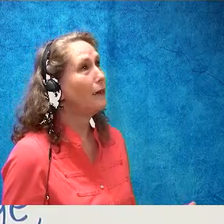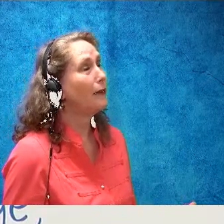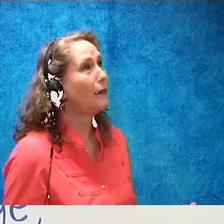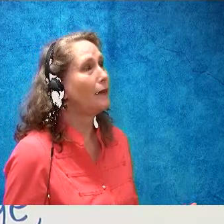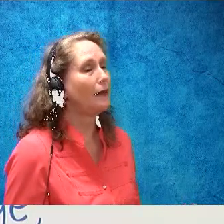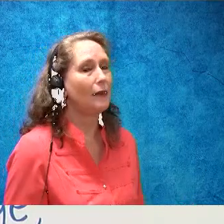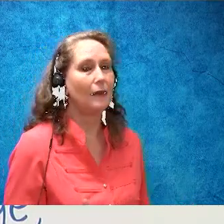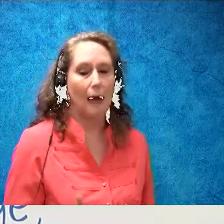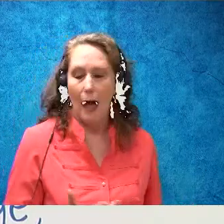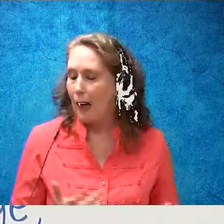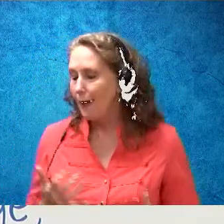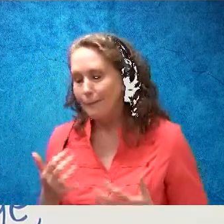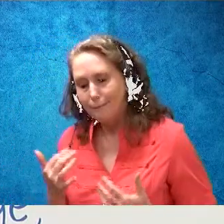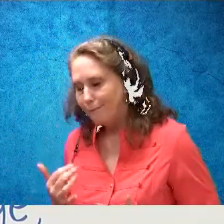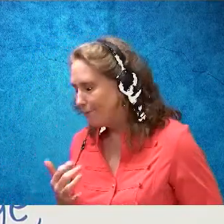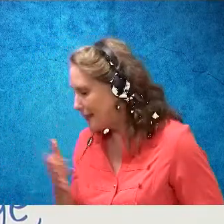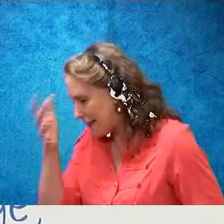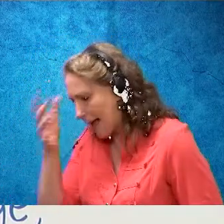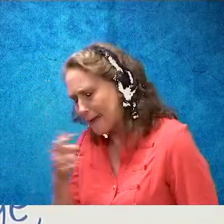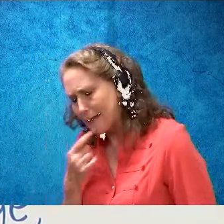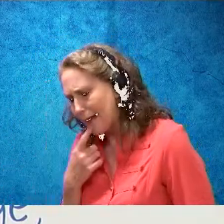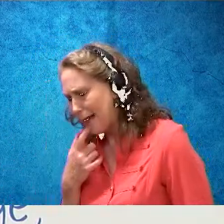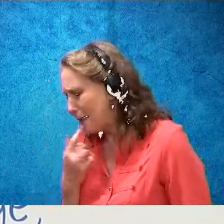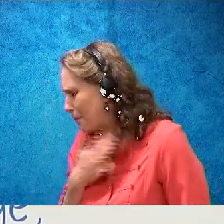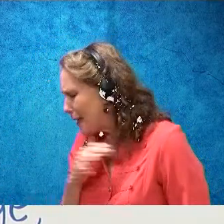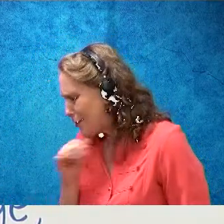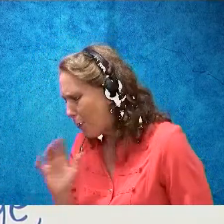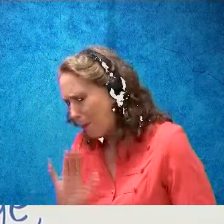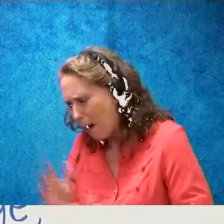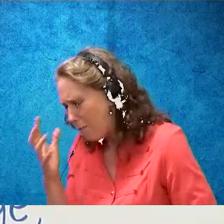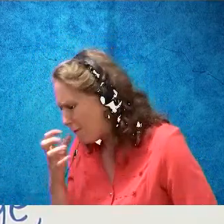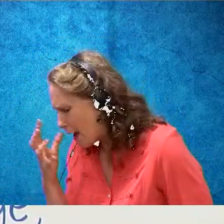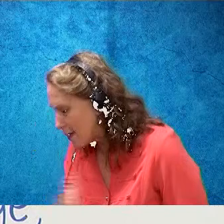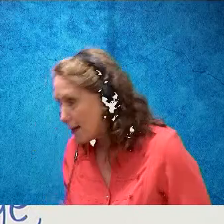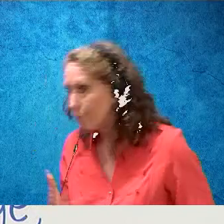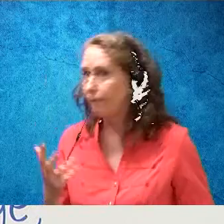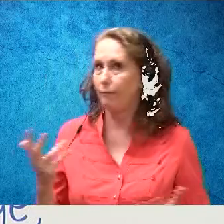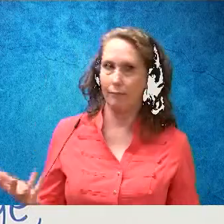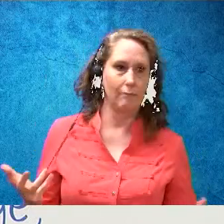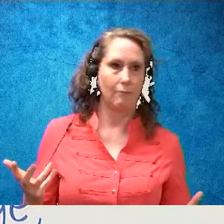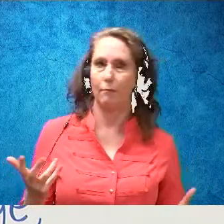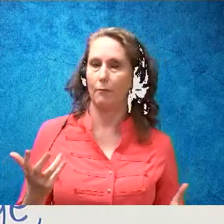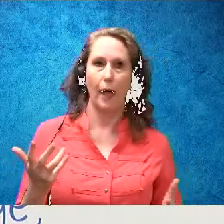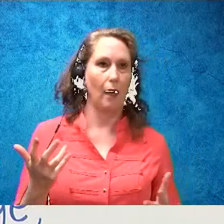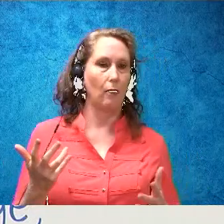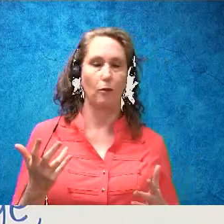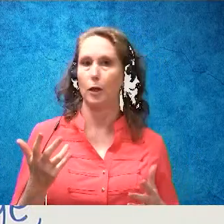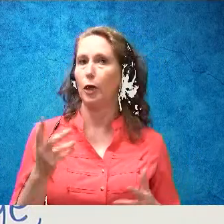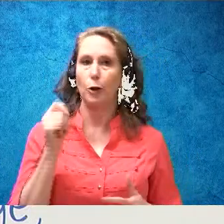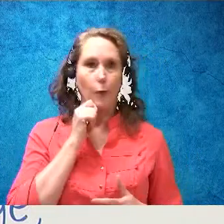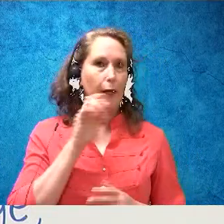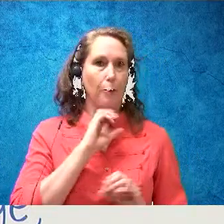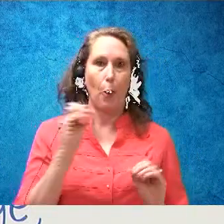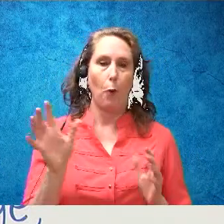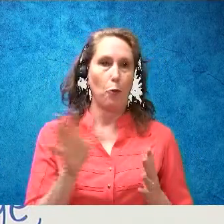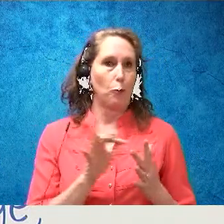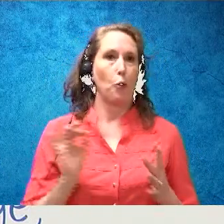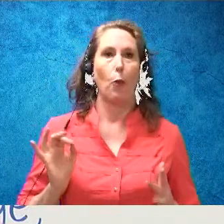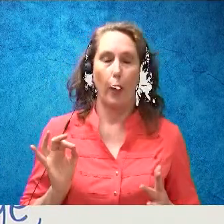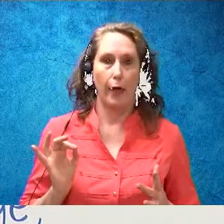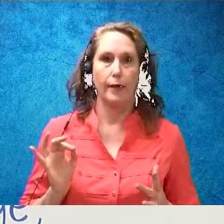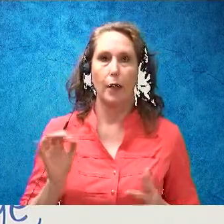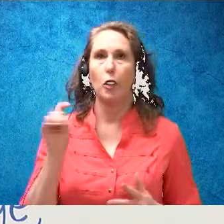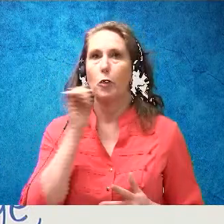"Now, please don't get fussy," said her daddy. Well, she had no choice.